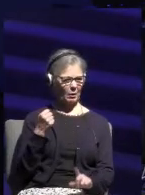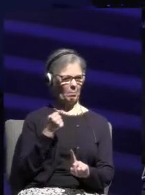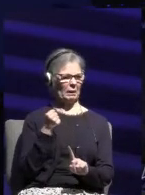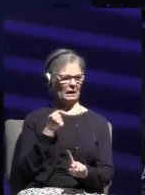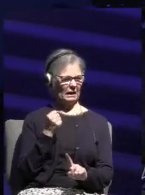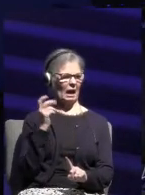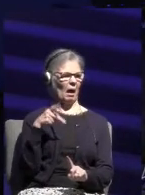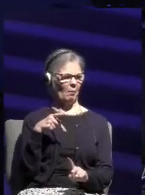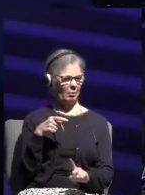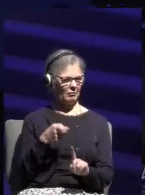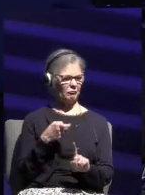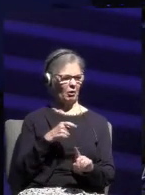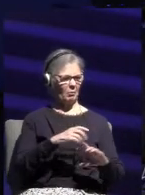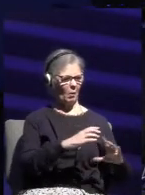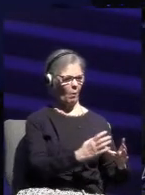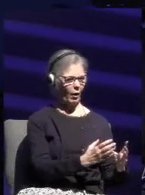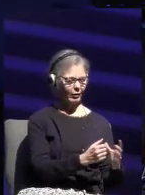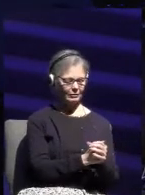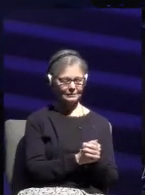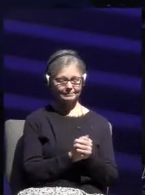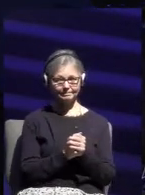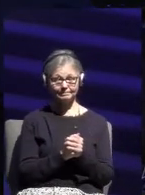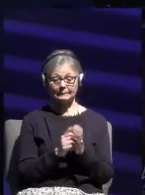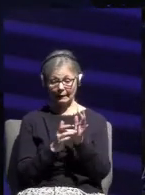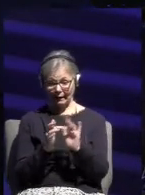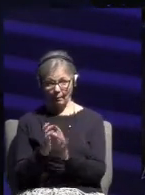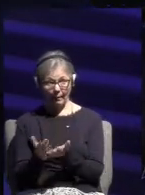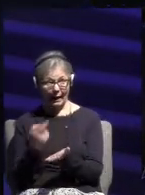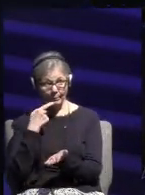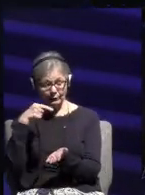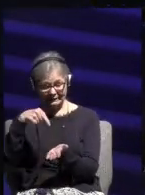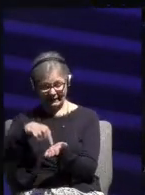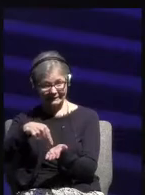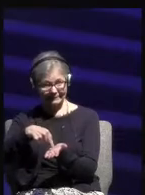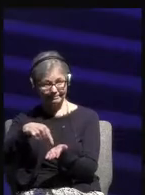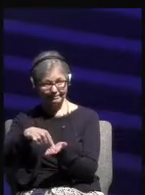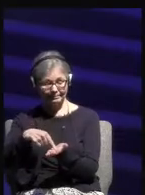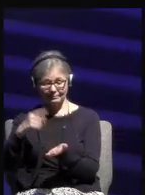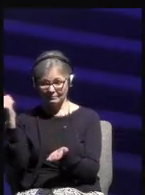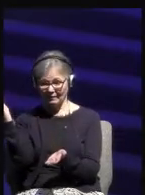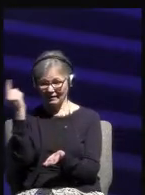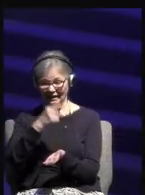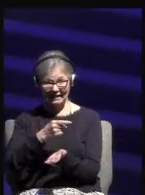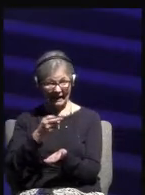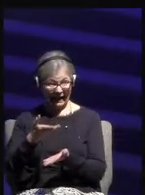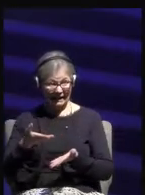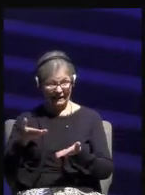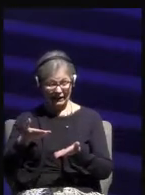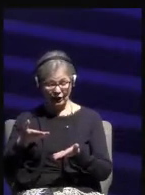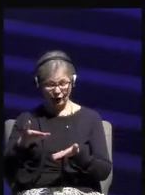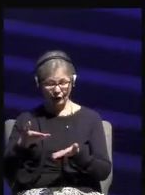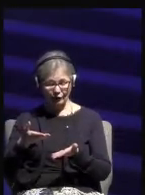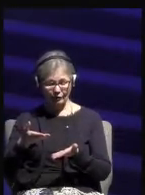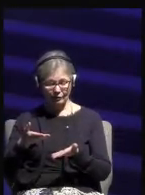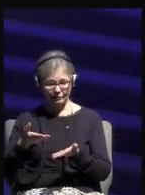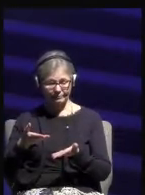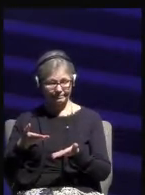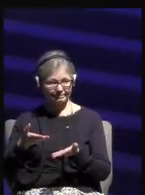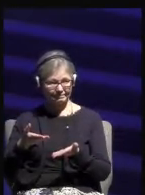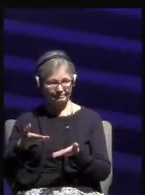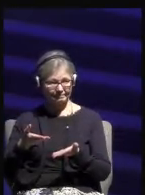us of the day in which we're living that the devil... Well, he won't